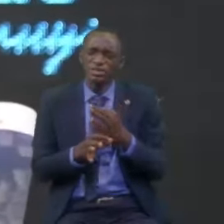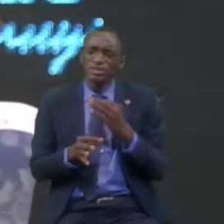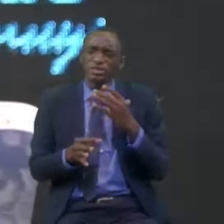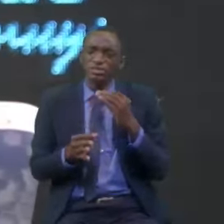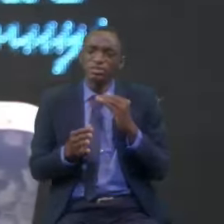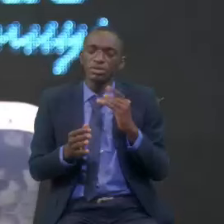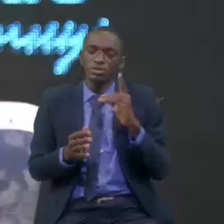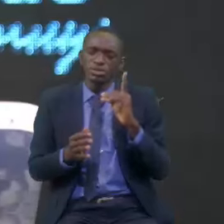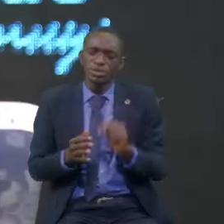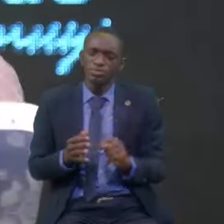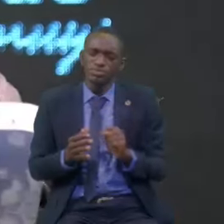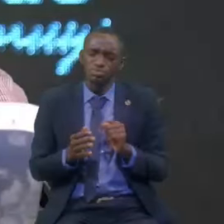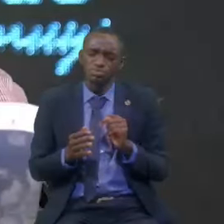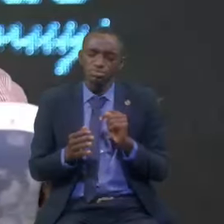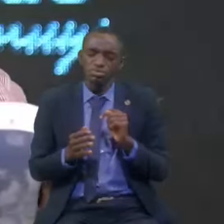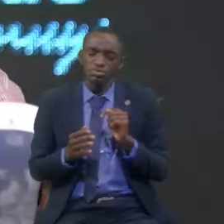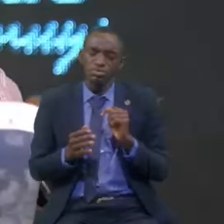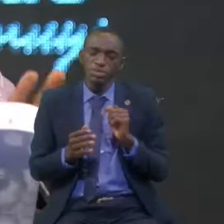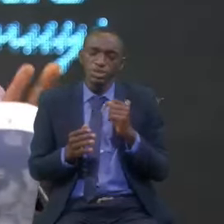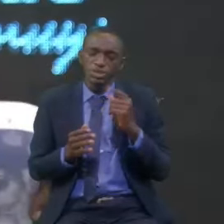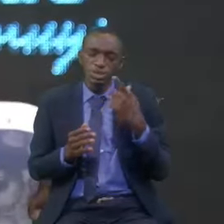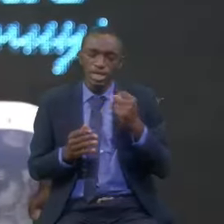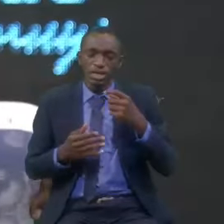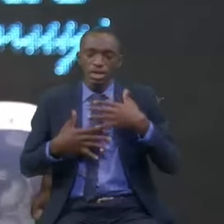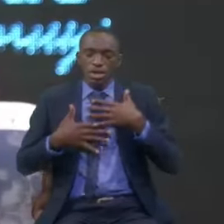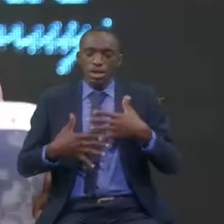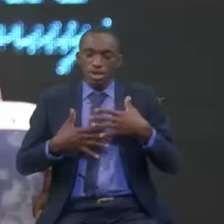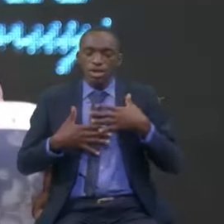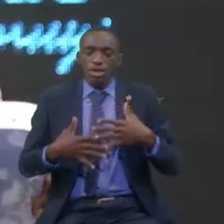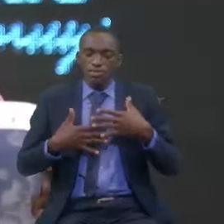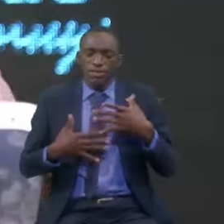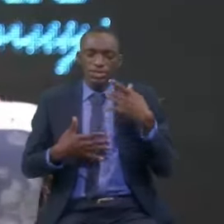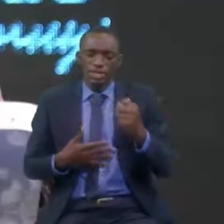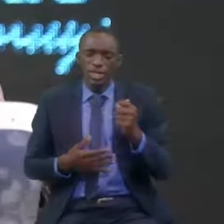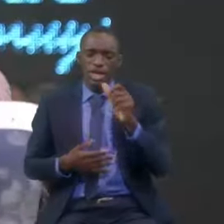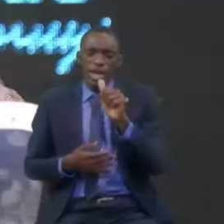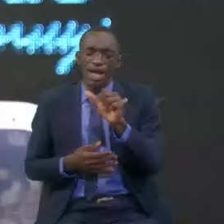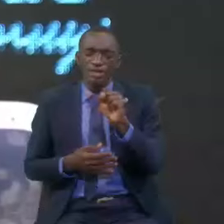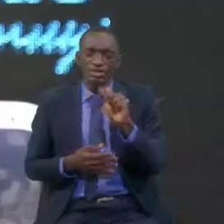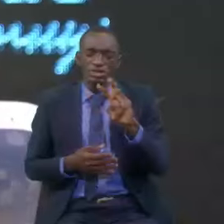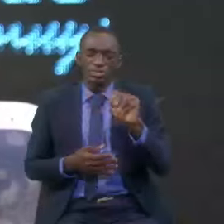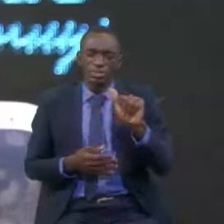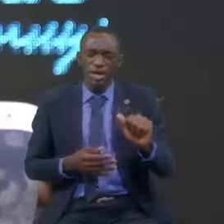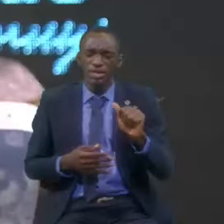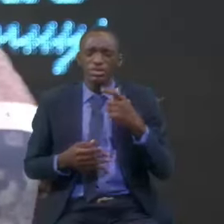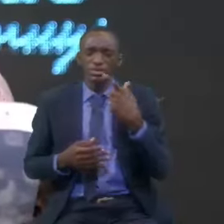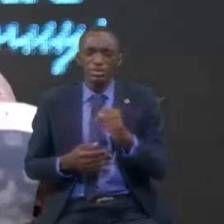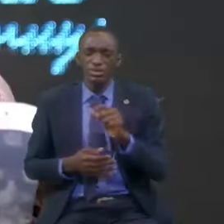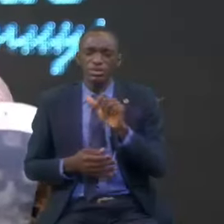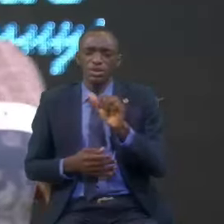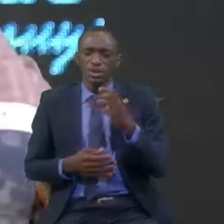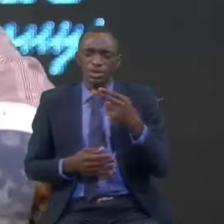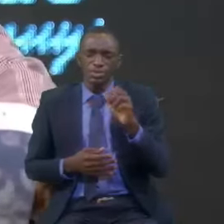and the asthma, the hernia, the swollen tummy, the swollen